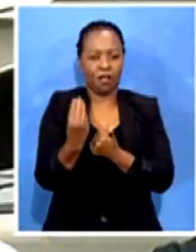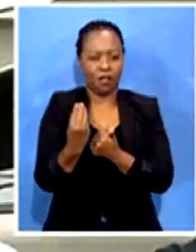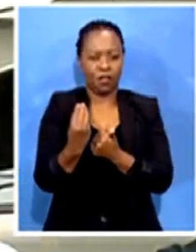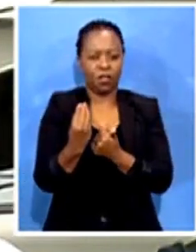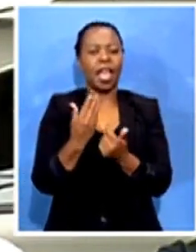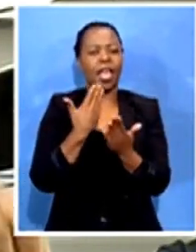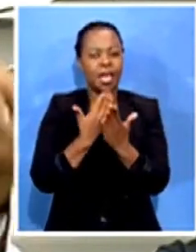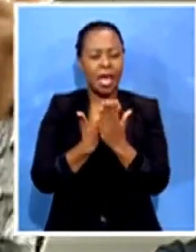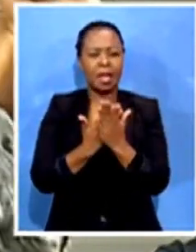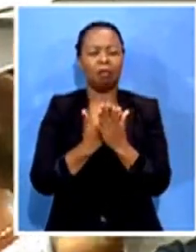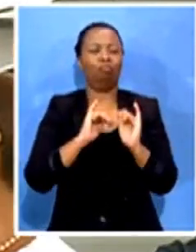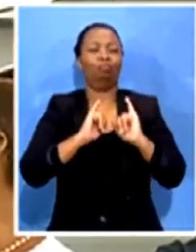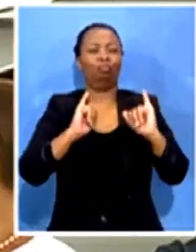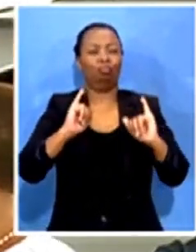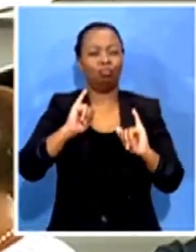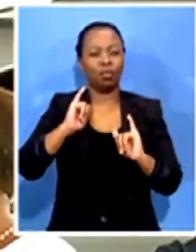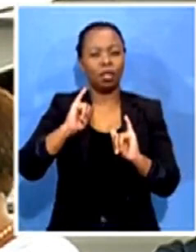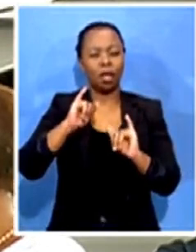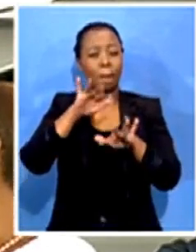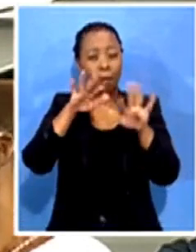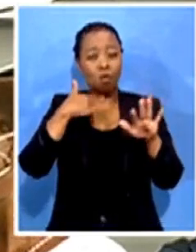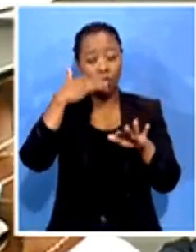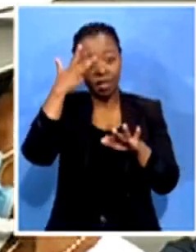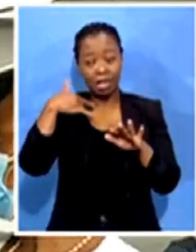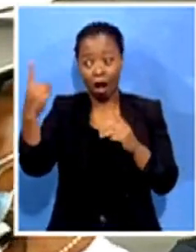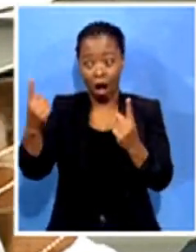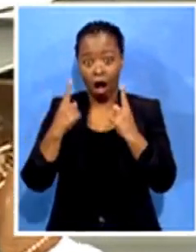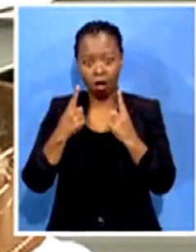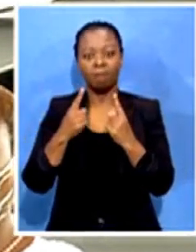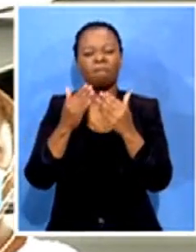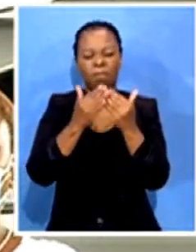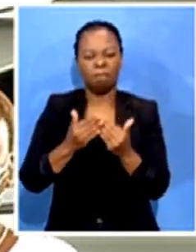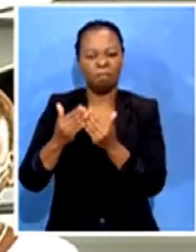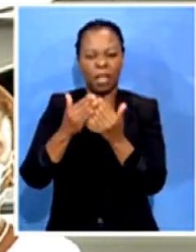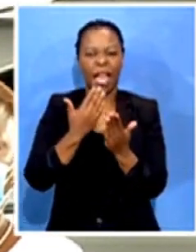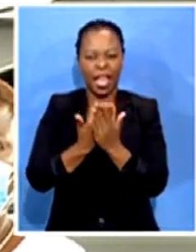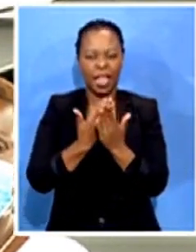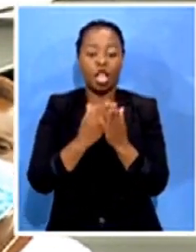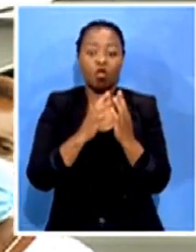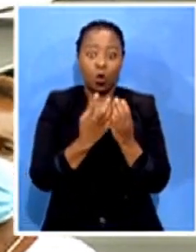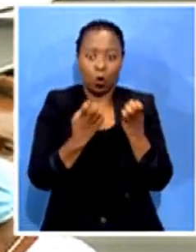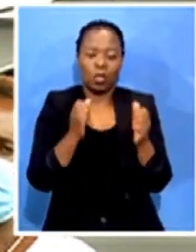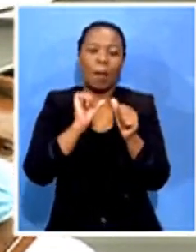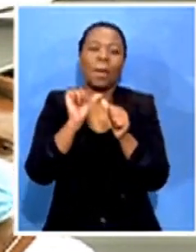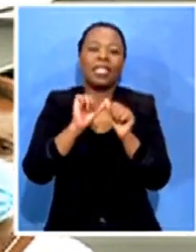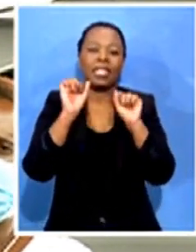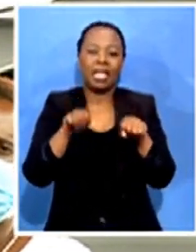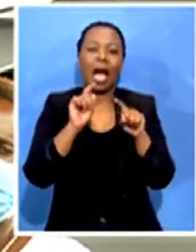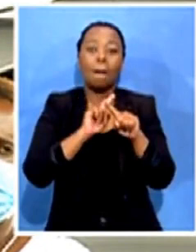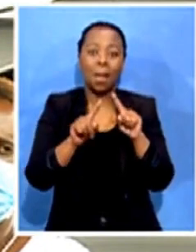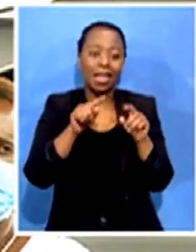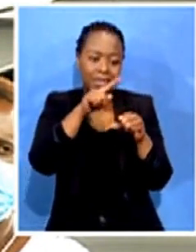to critical care, they have better facilities, but they work in conjunction with the